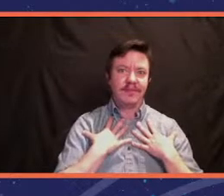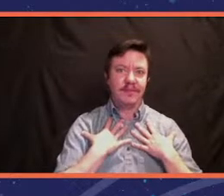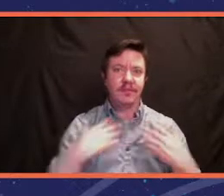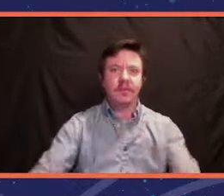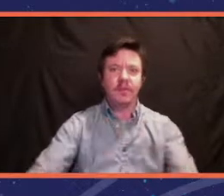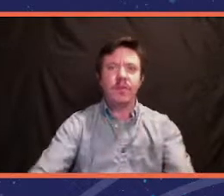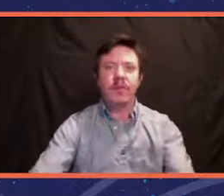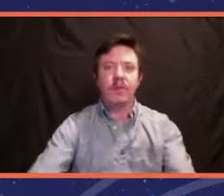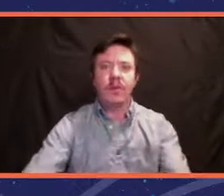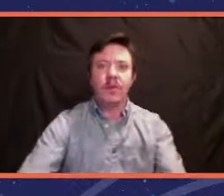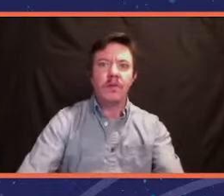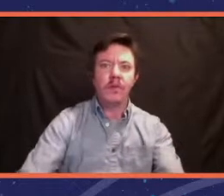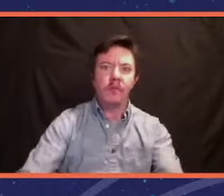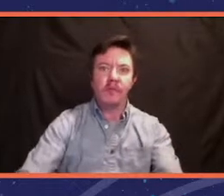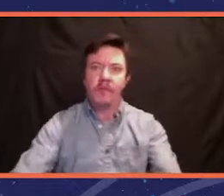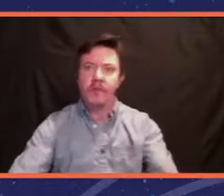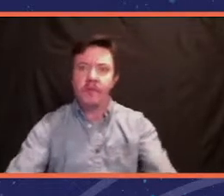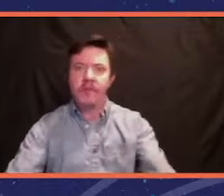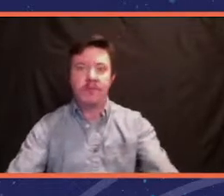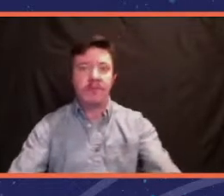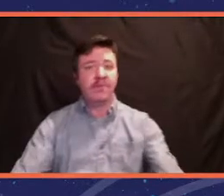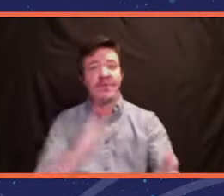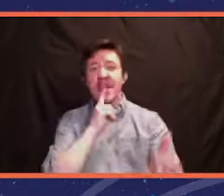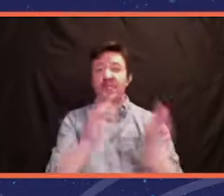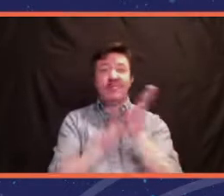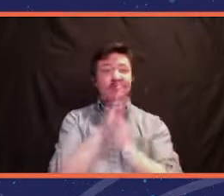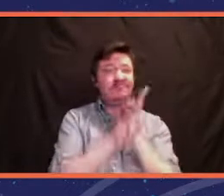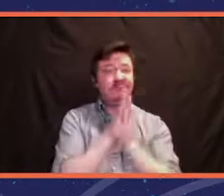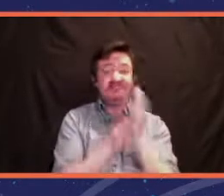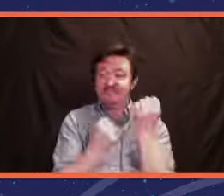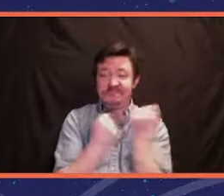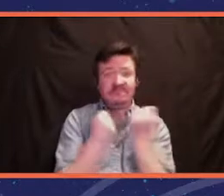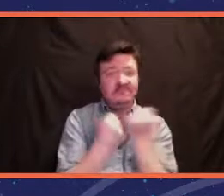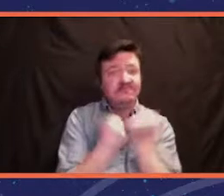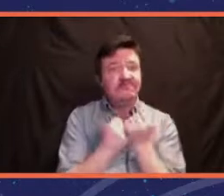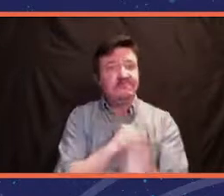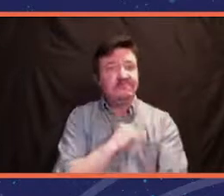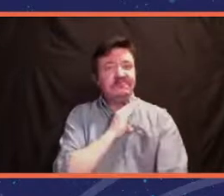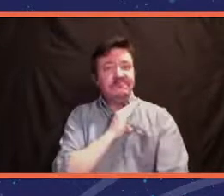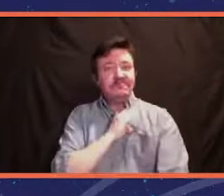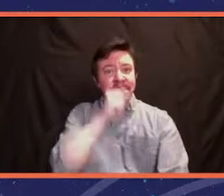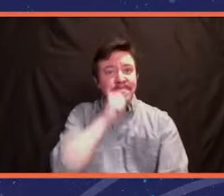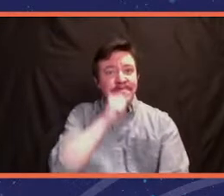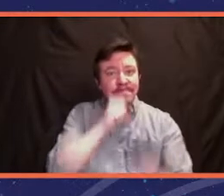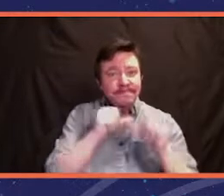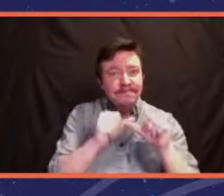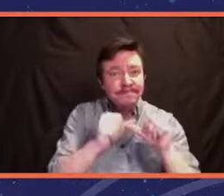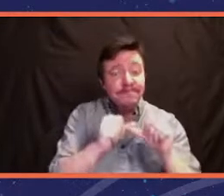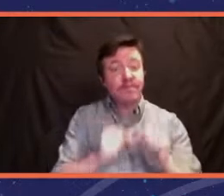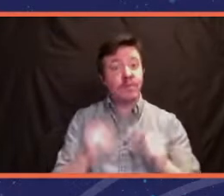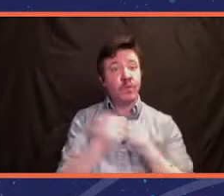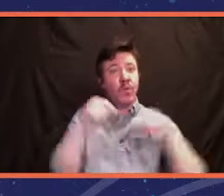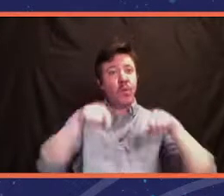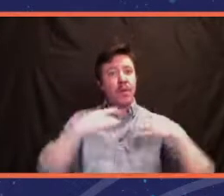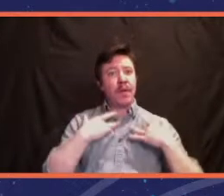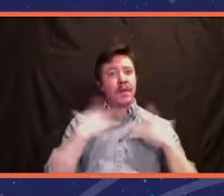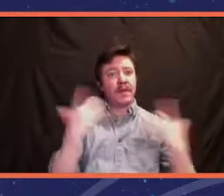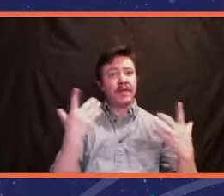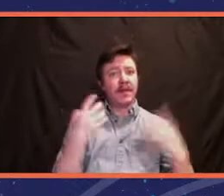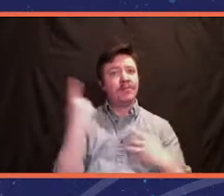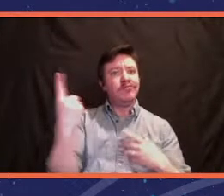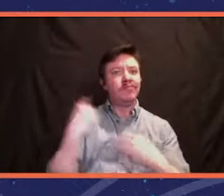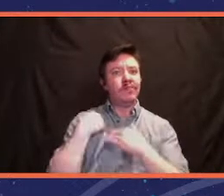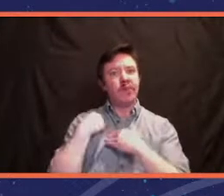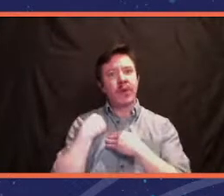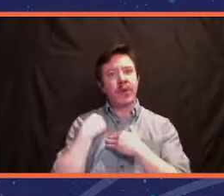just a great motivation to keep doing the work that we're doing. Because though with Creative Wildfire, one of the tasks was trying